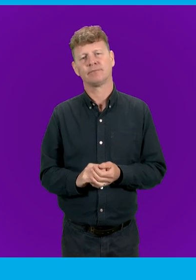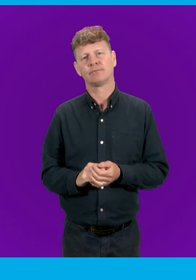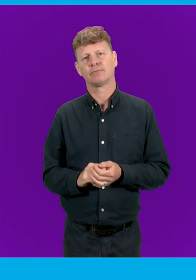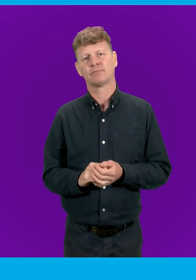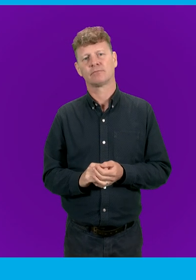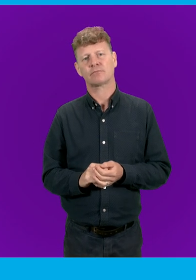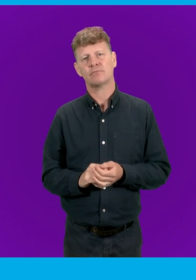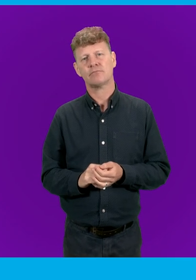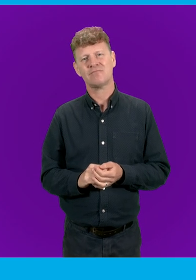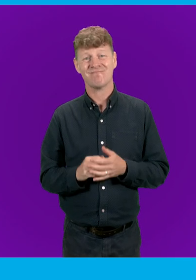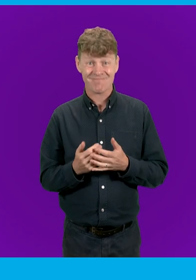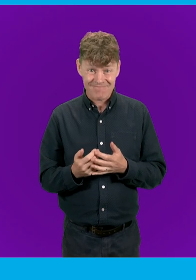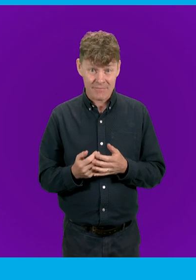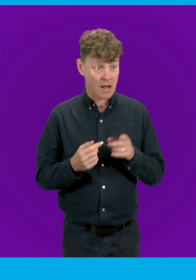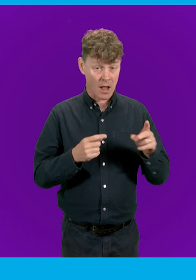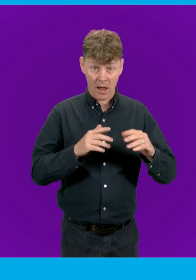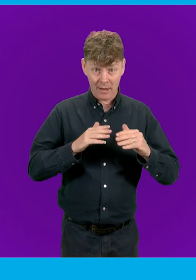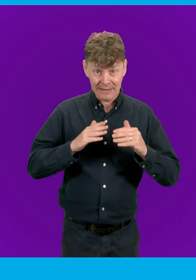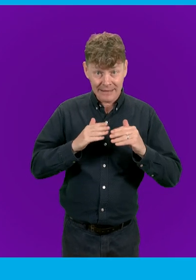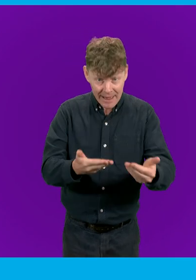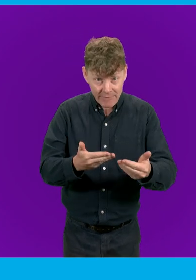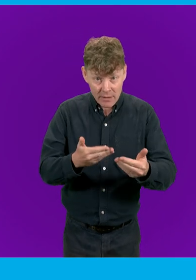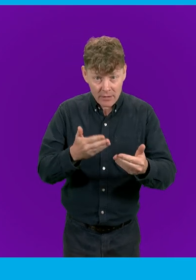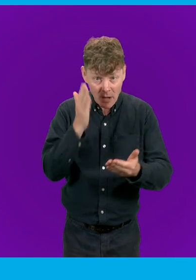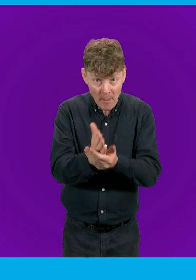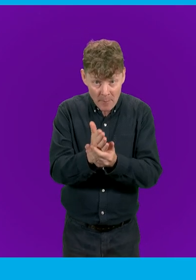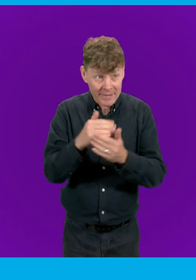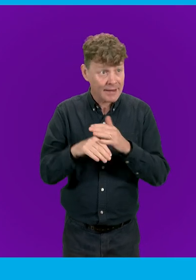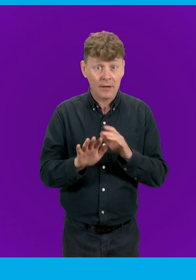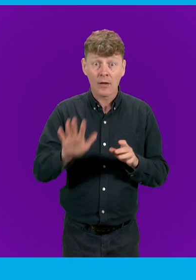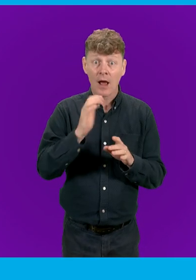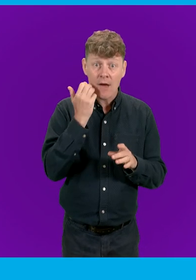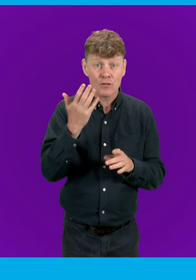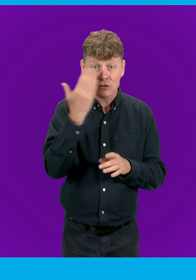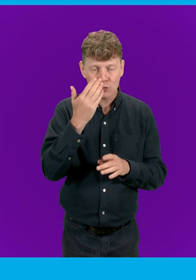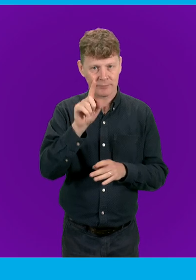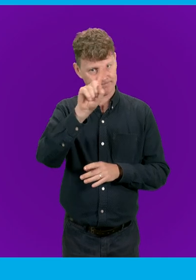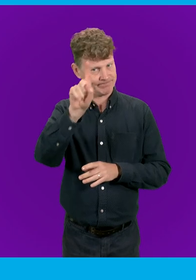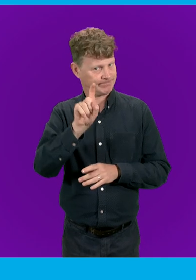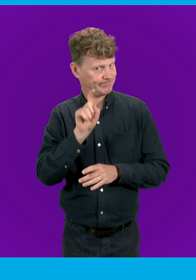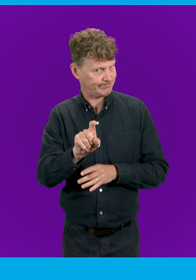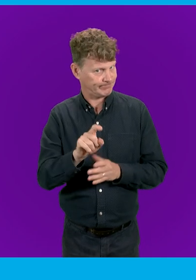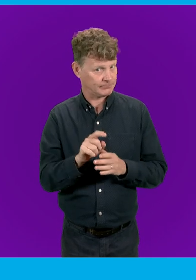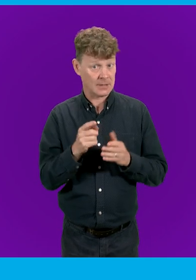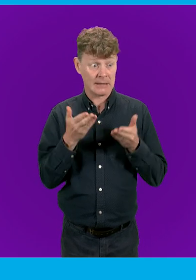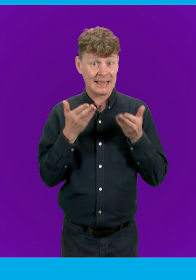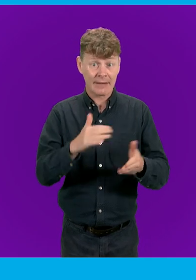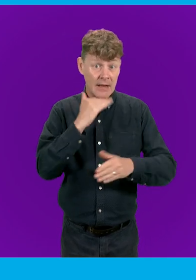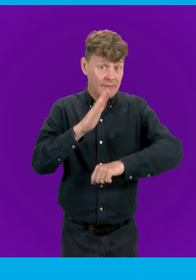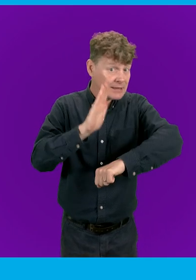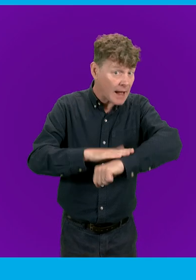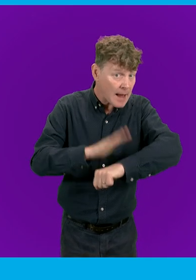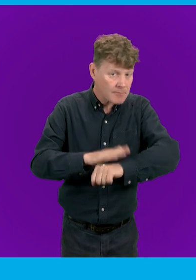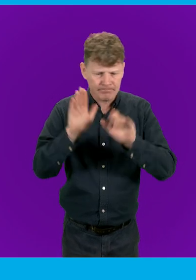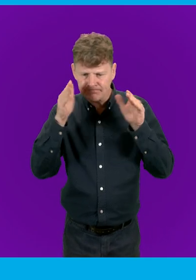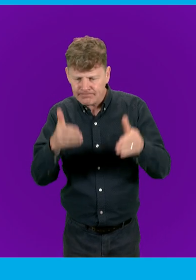It's whether it's delivered in every school and given the full attention and delivered in a safe